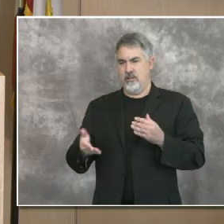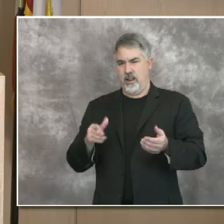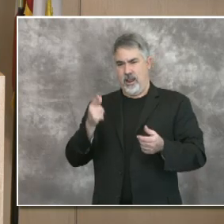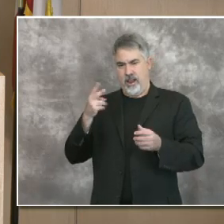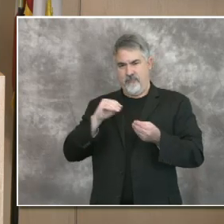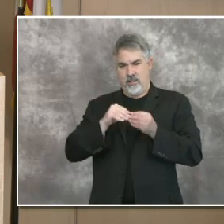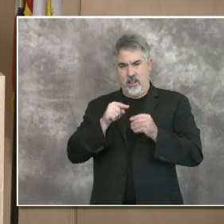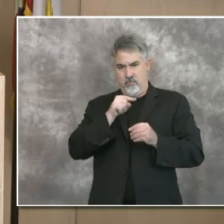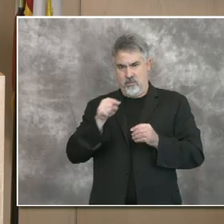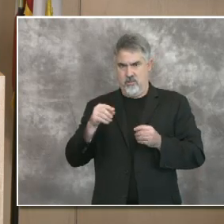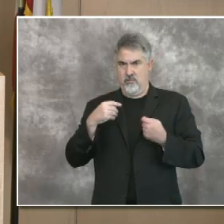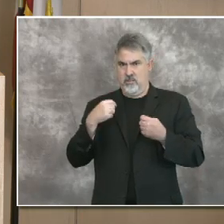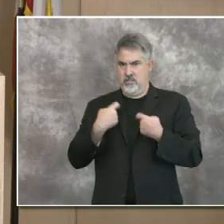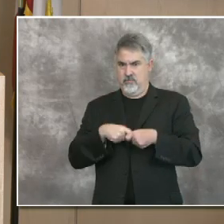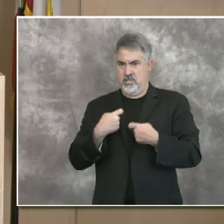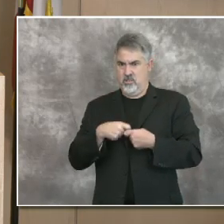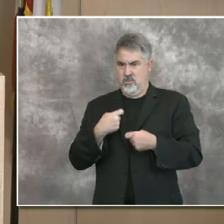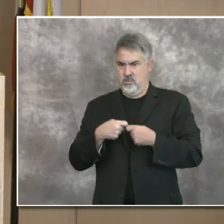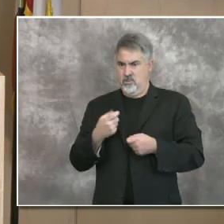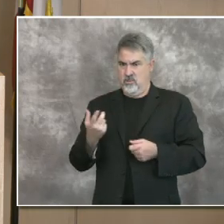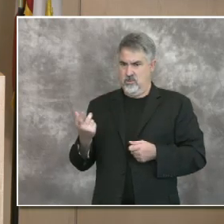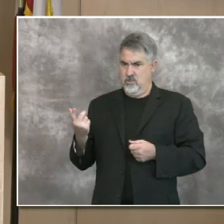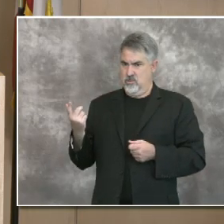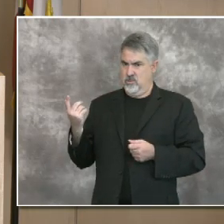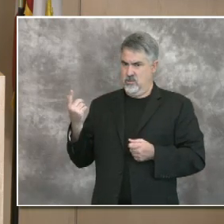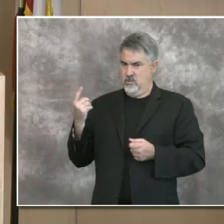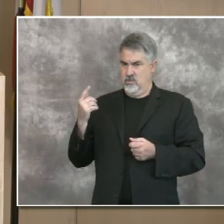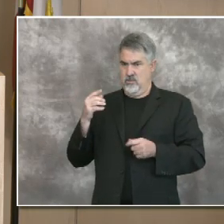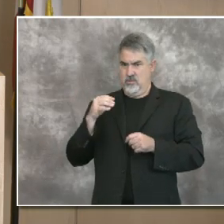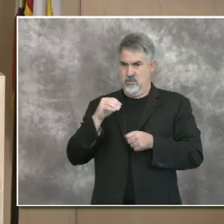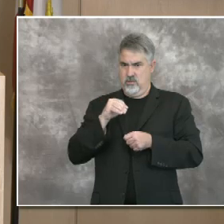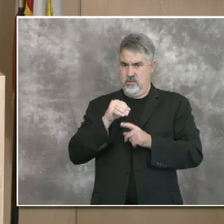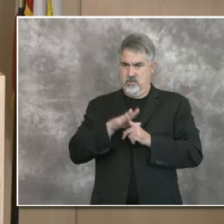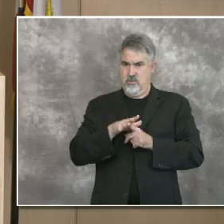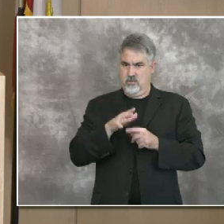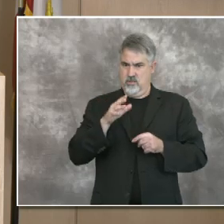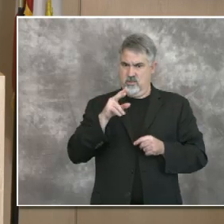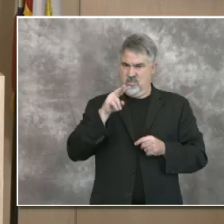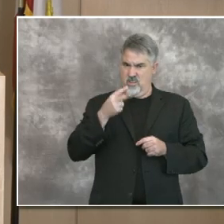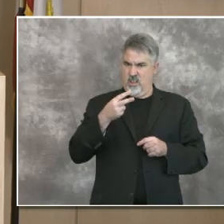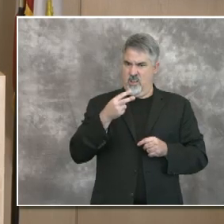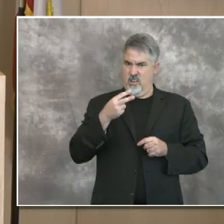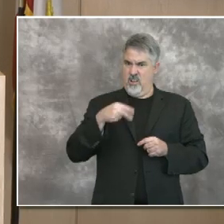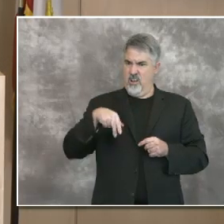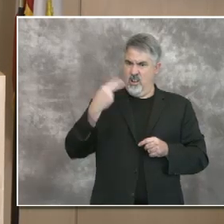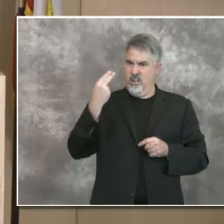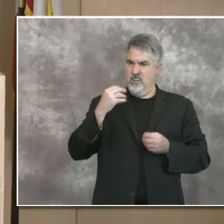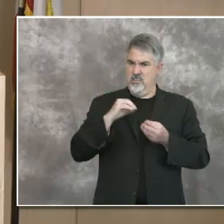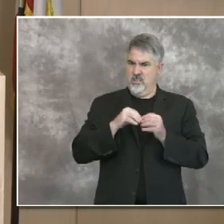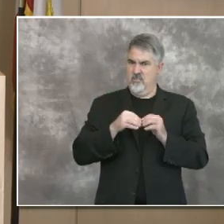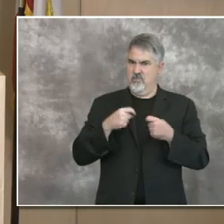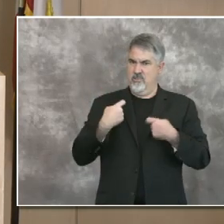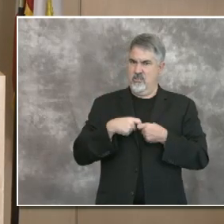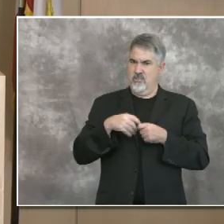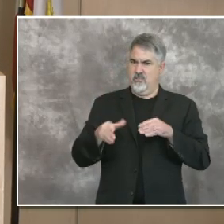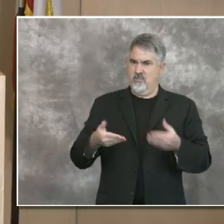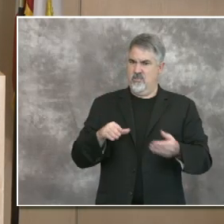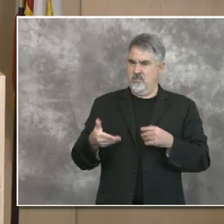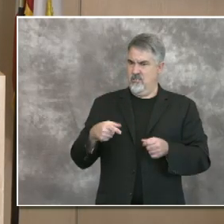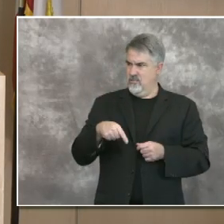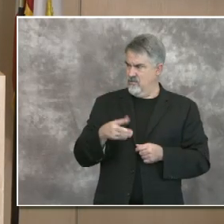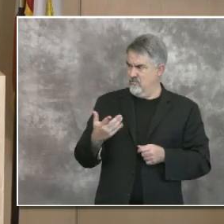community. Is there any factor contributing to this population having the second most cases and deaths? So if we can share